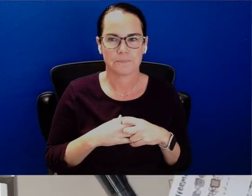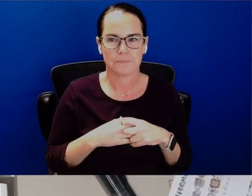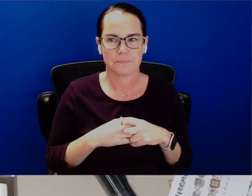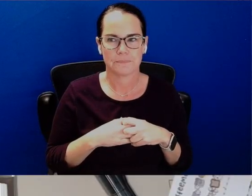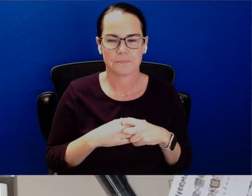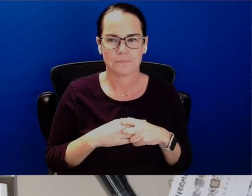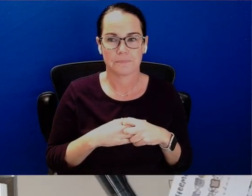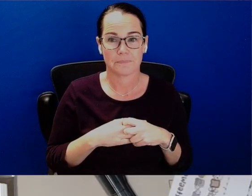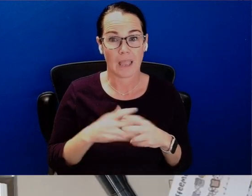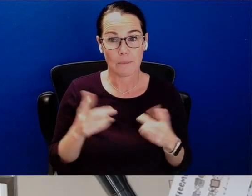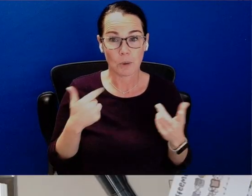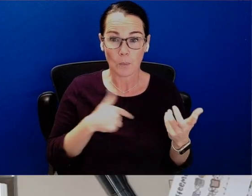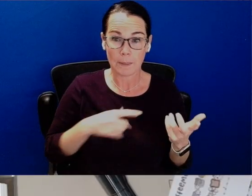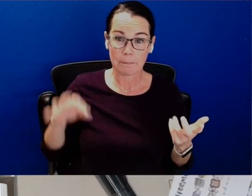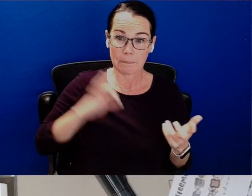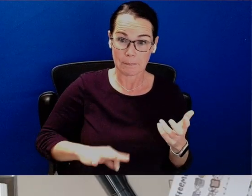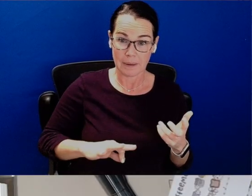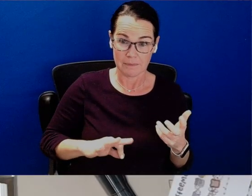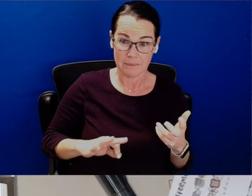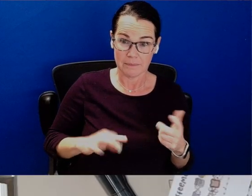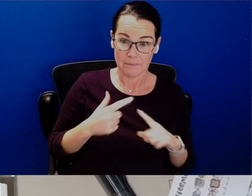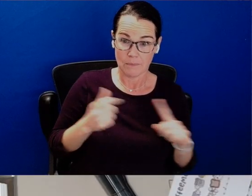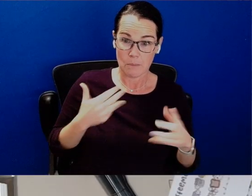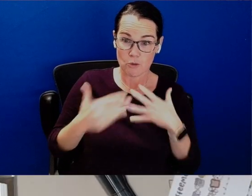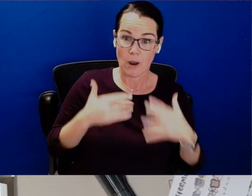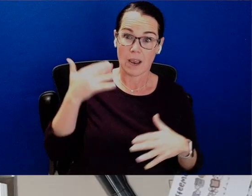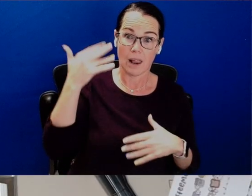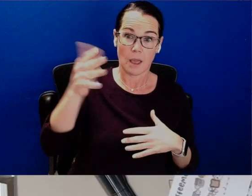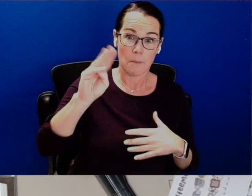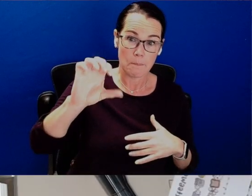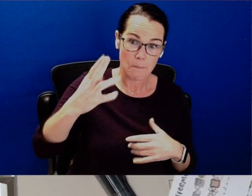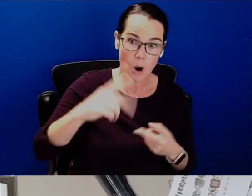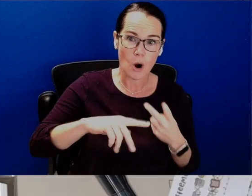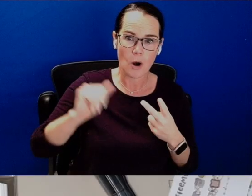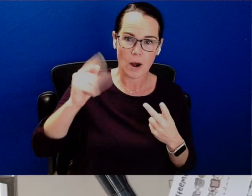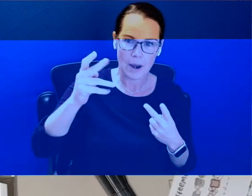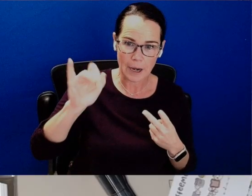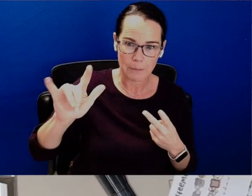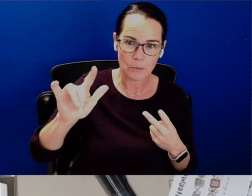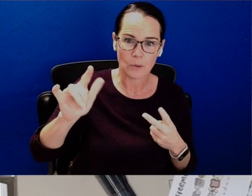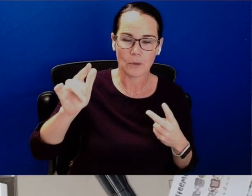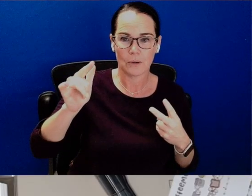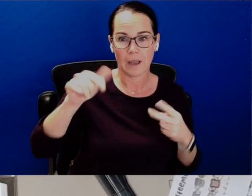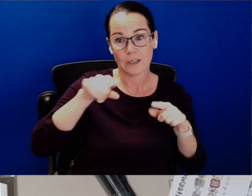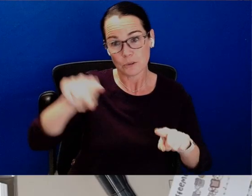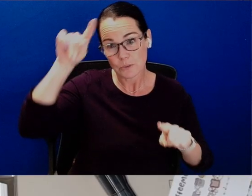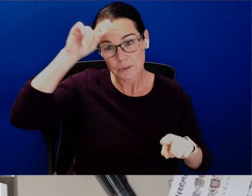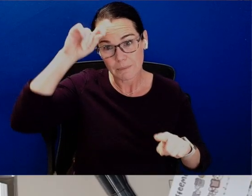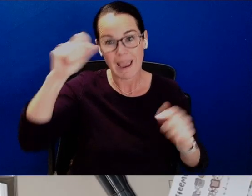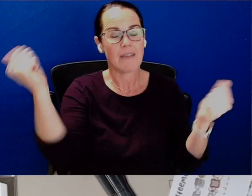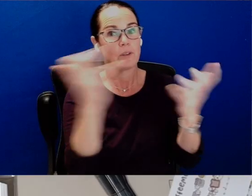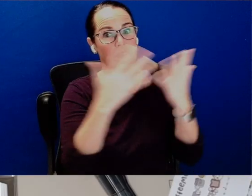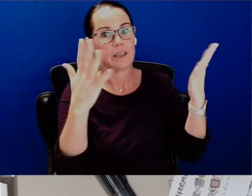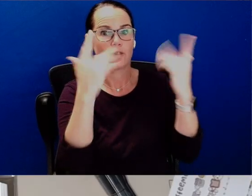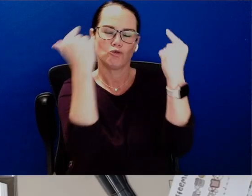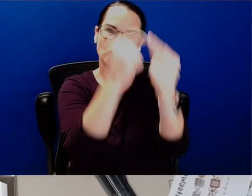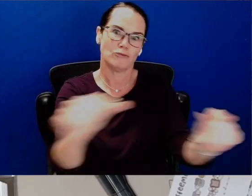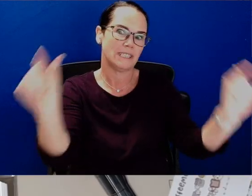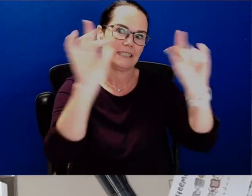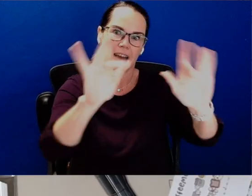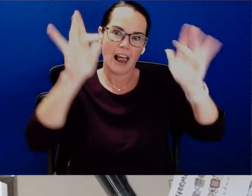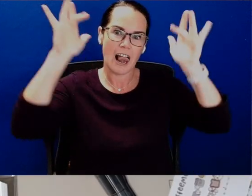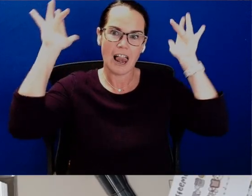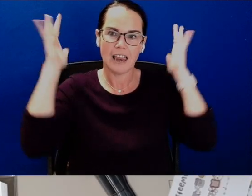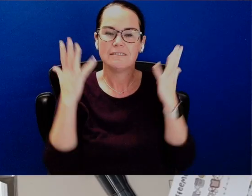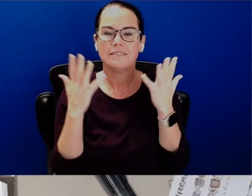I mean, we benefit from the gray in March and April and during the summer when everything's lush and